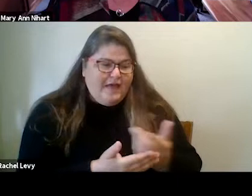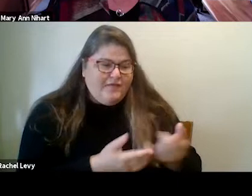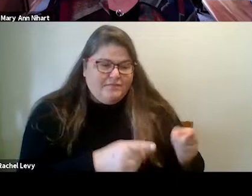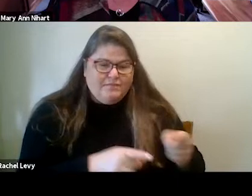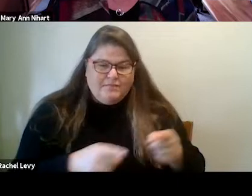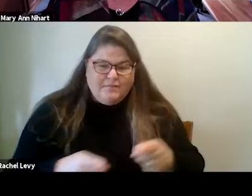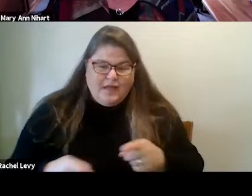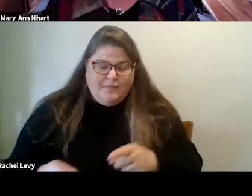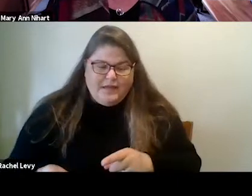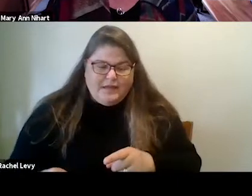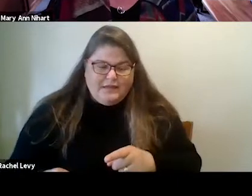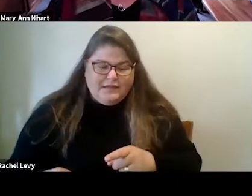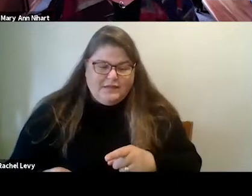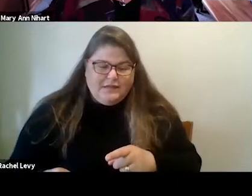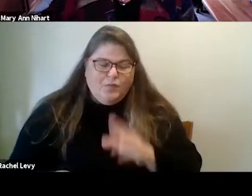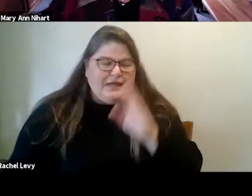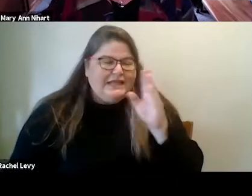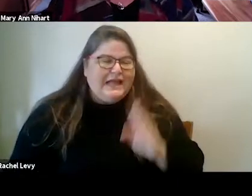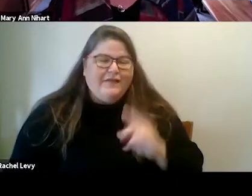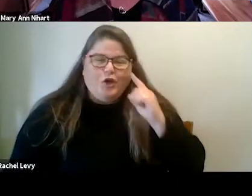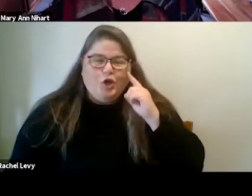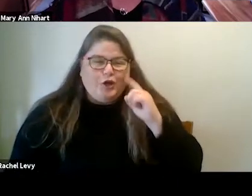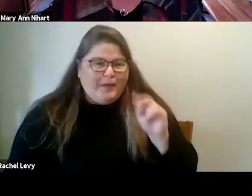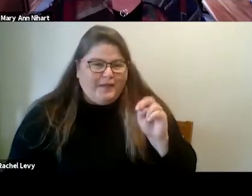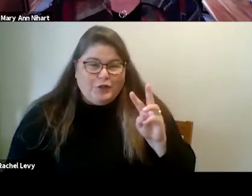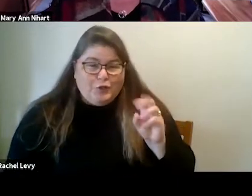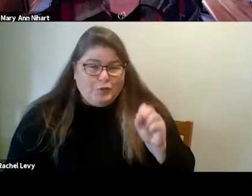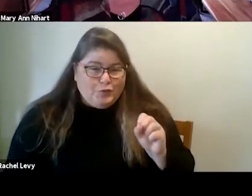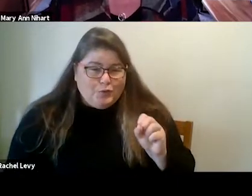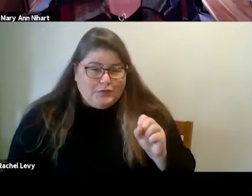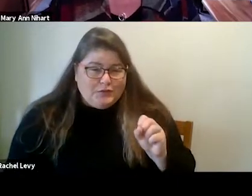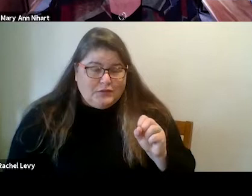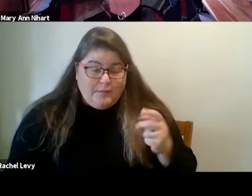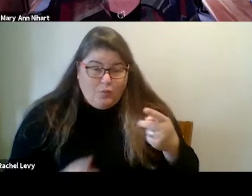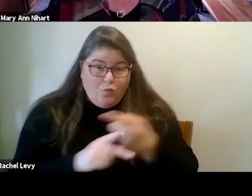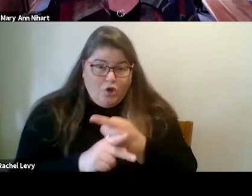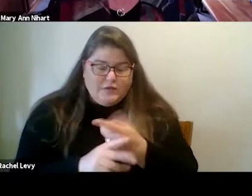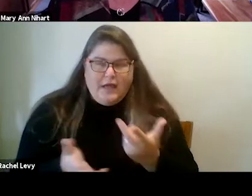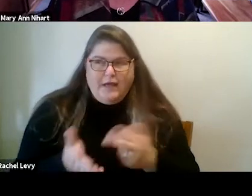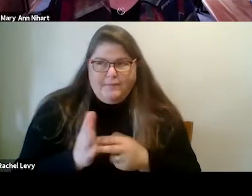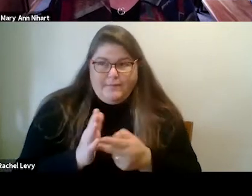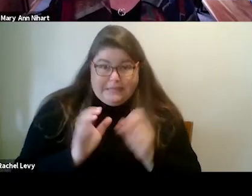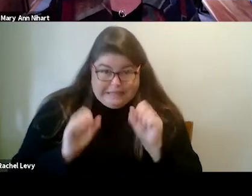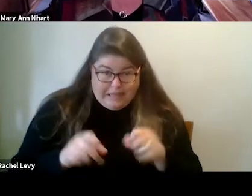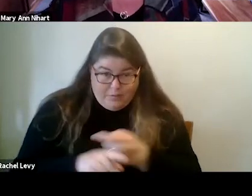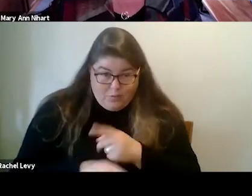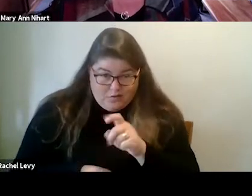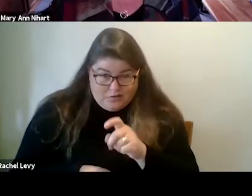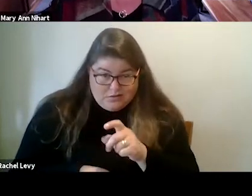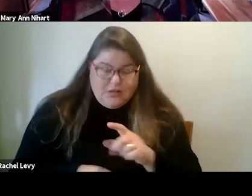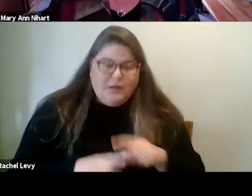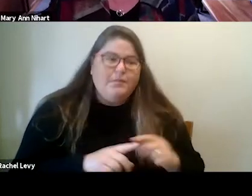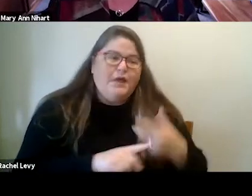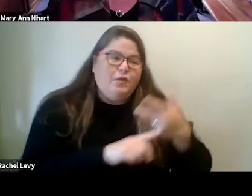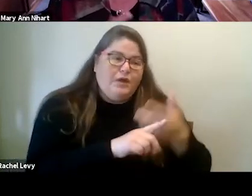news. What's worse, I mean, if anything could be worse, 3 months later in Half Moon